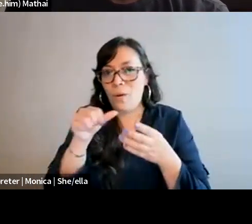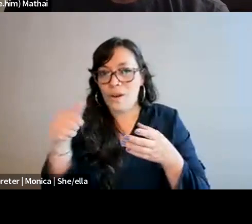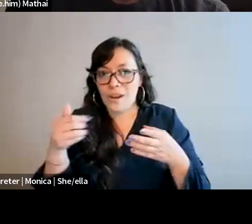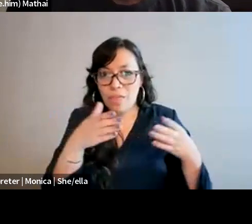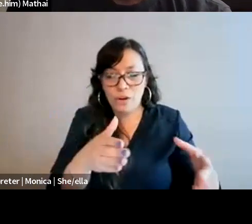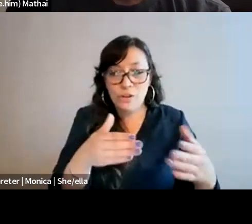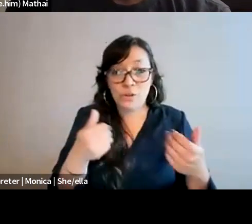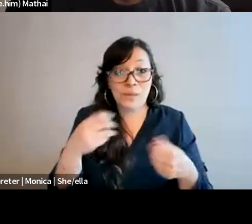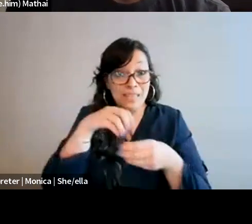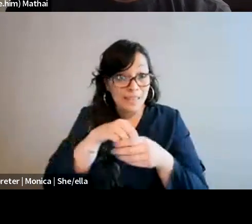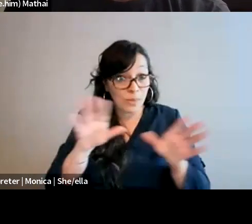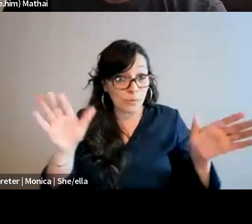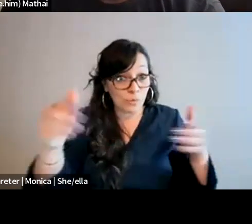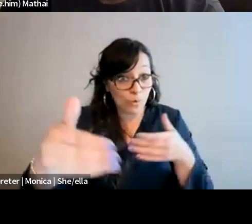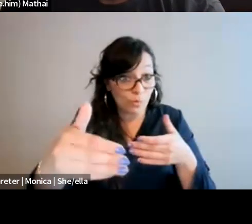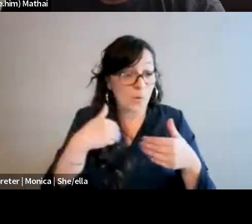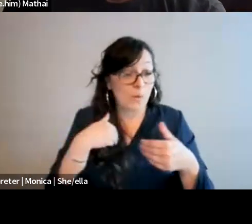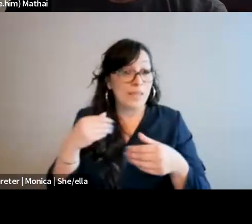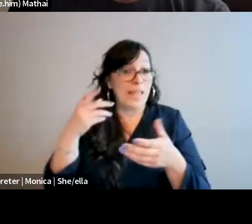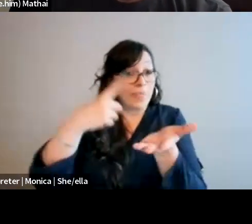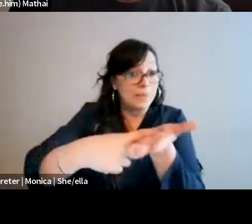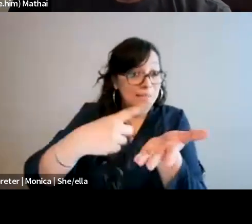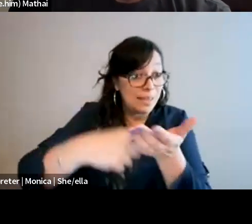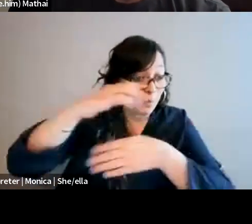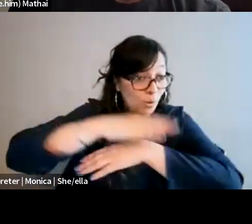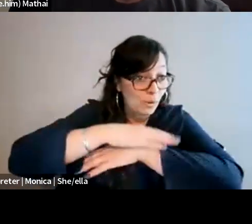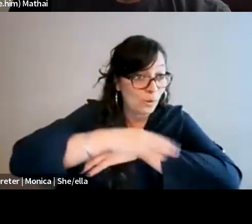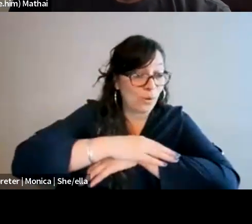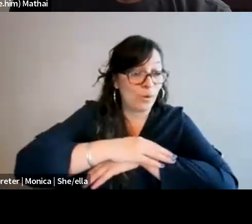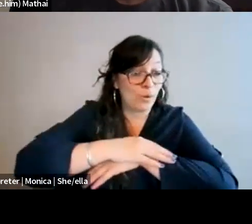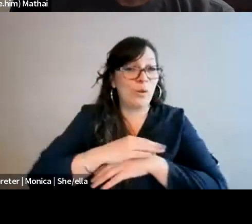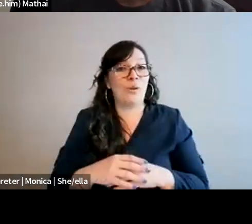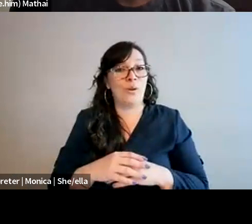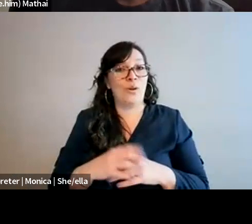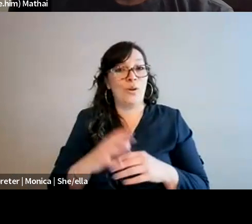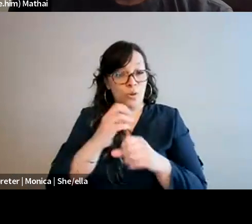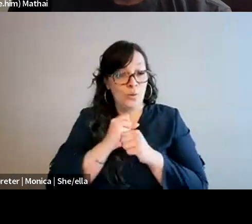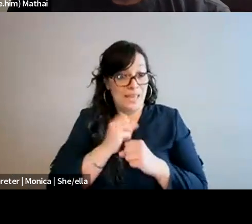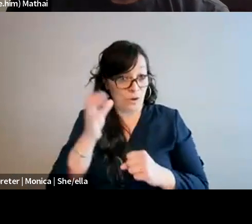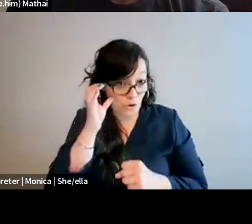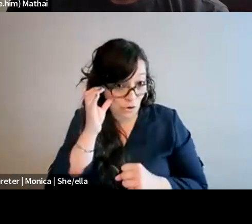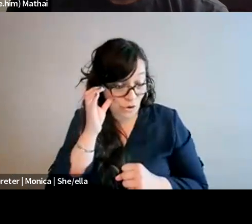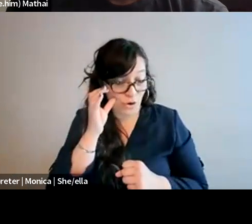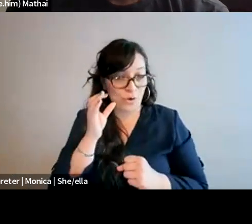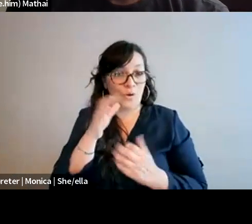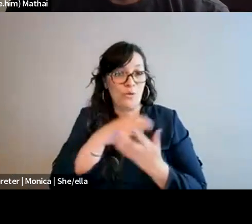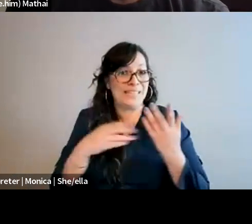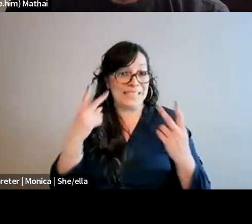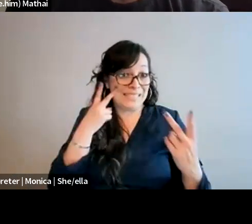order to be in the room or be at the table or be, you kind of get heard or, you know, or get